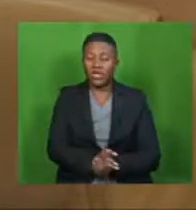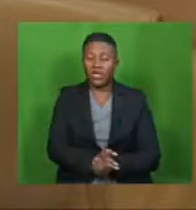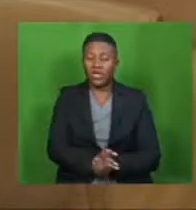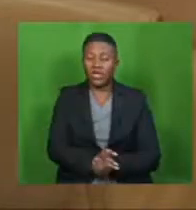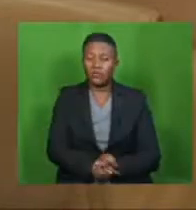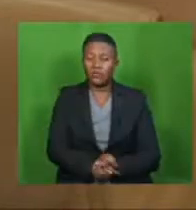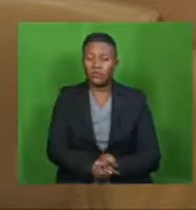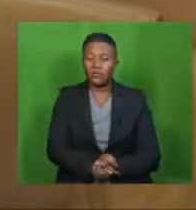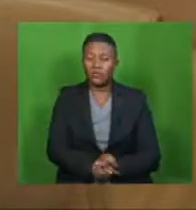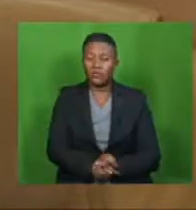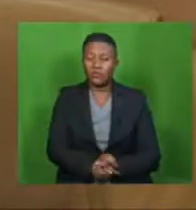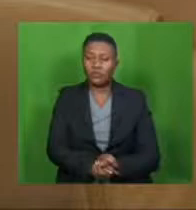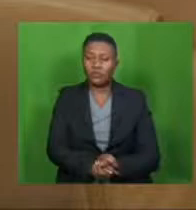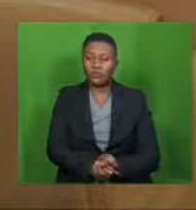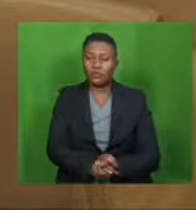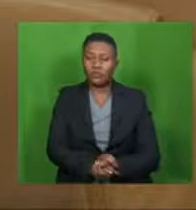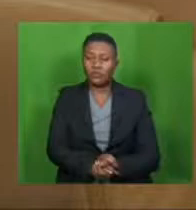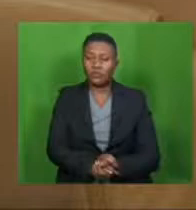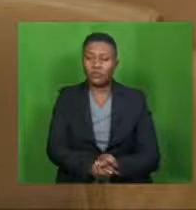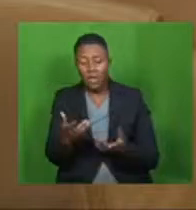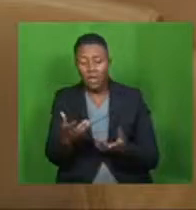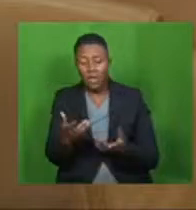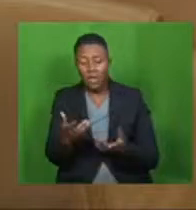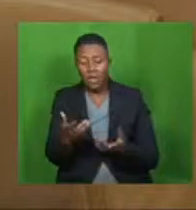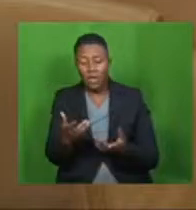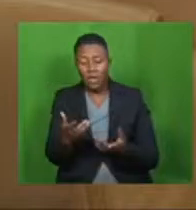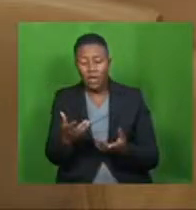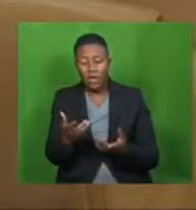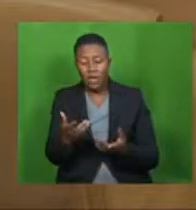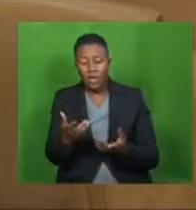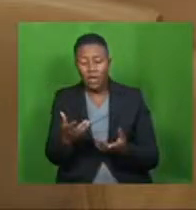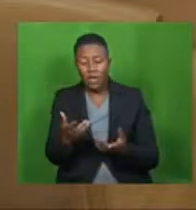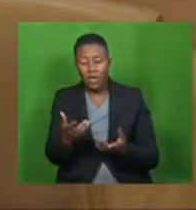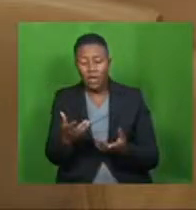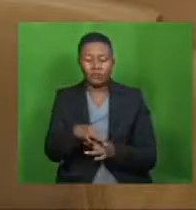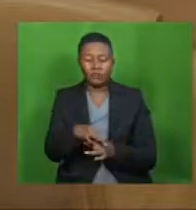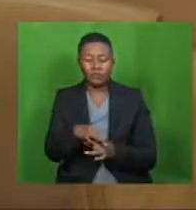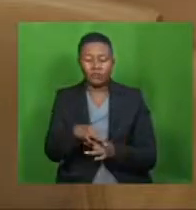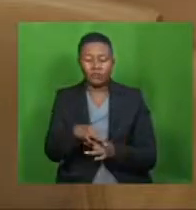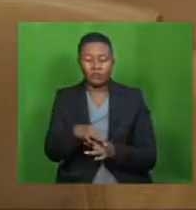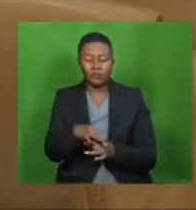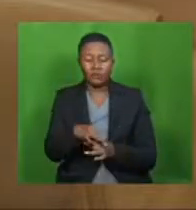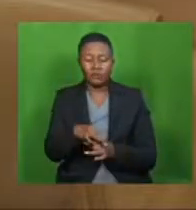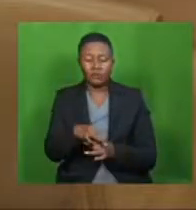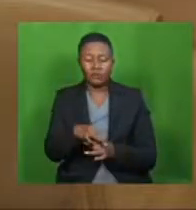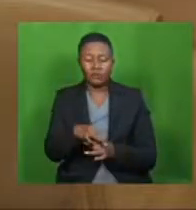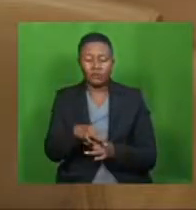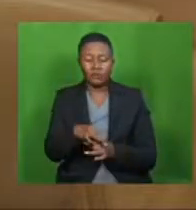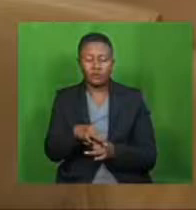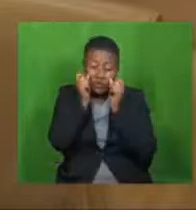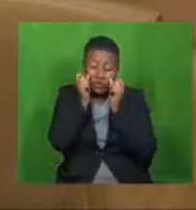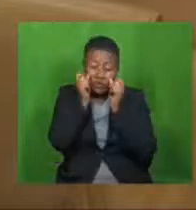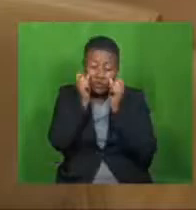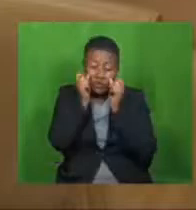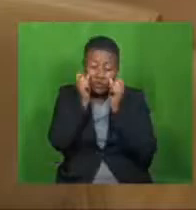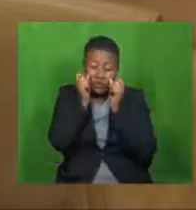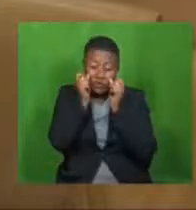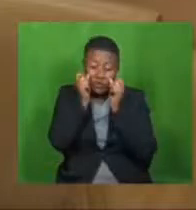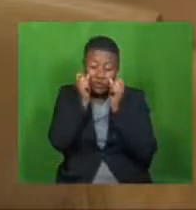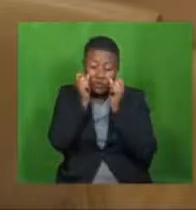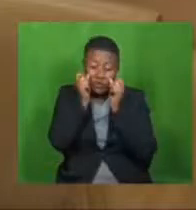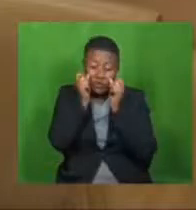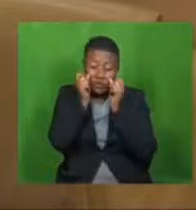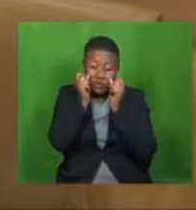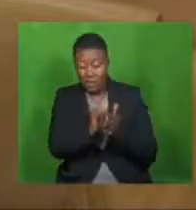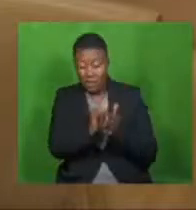collected 100 to also plant. It is surprising, Mr. Speaker, and very interesting that a